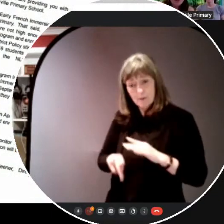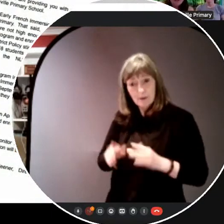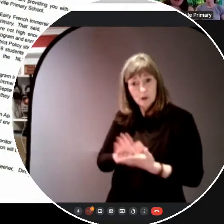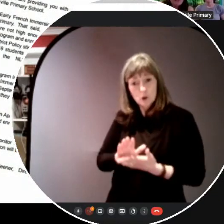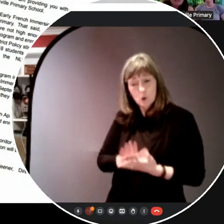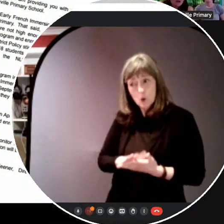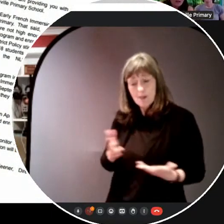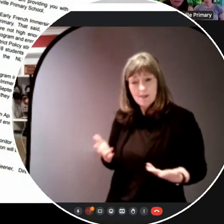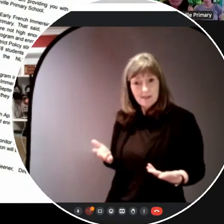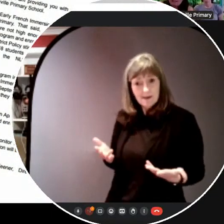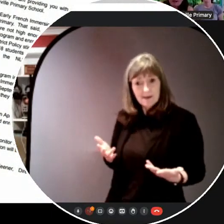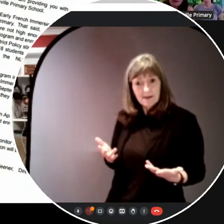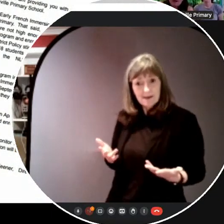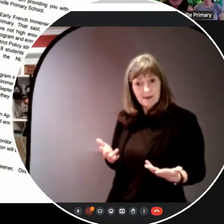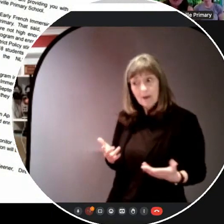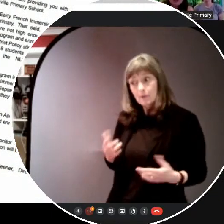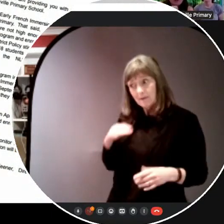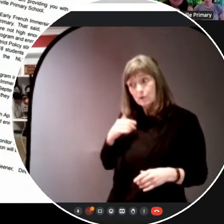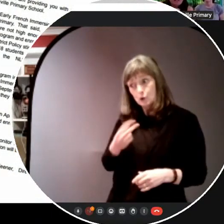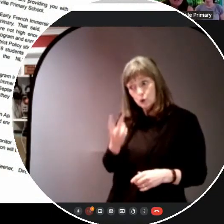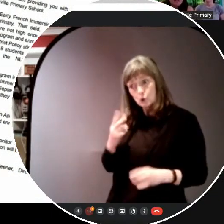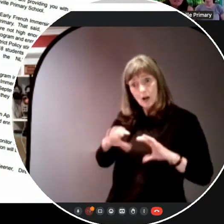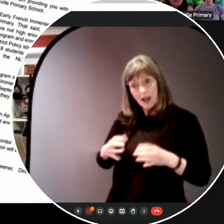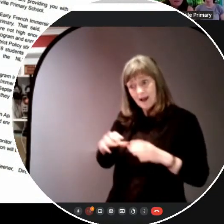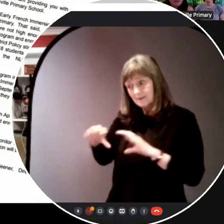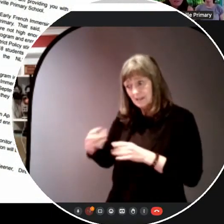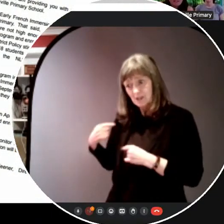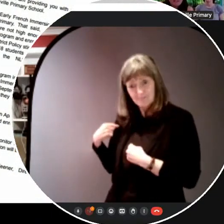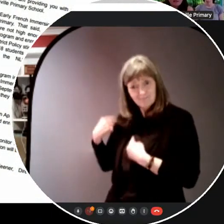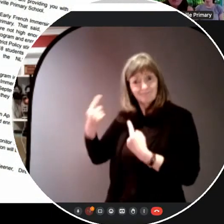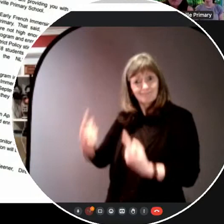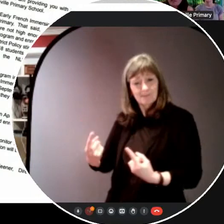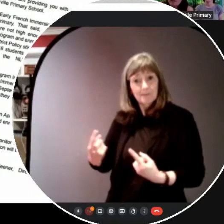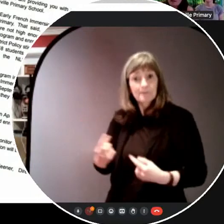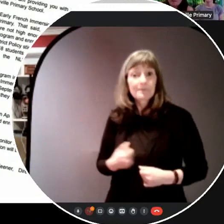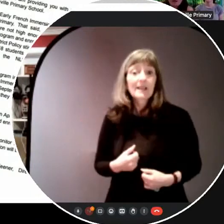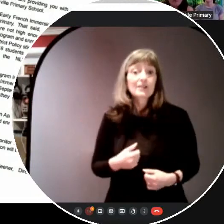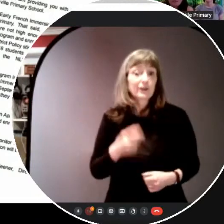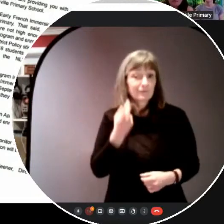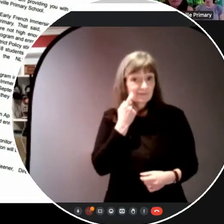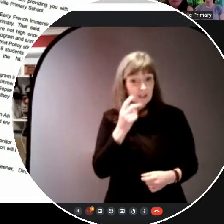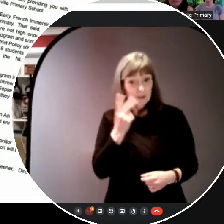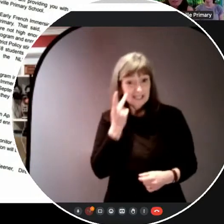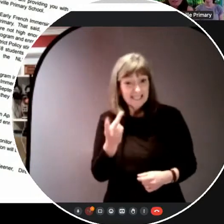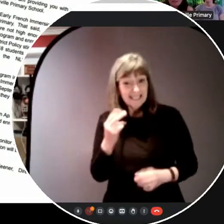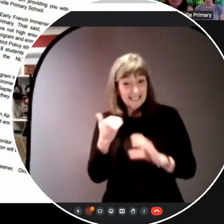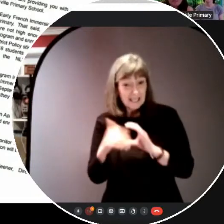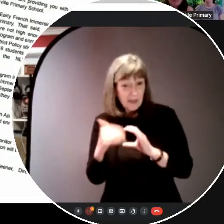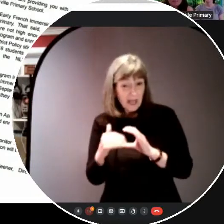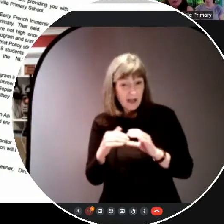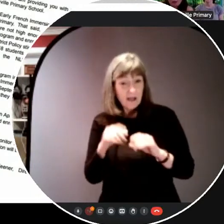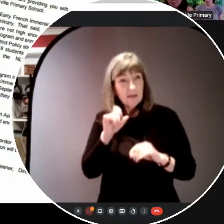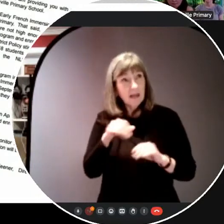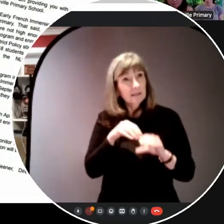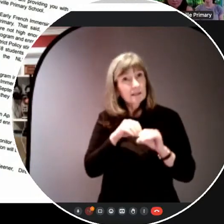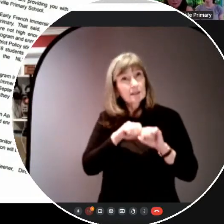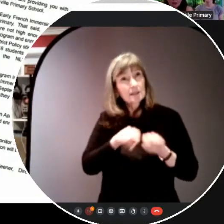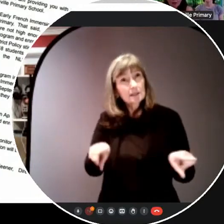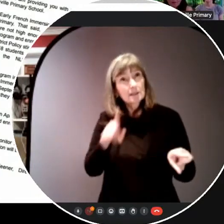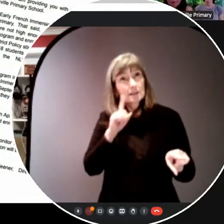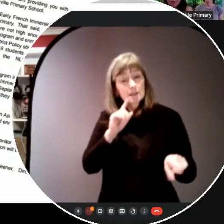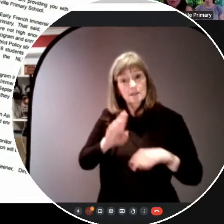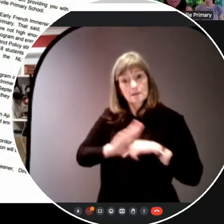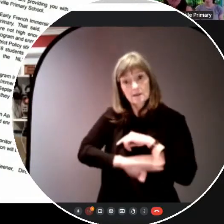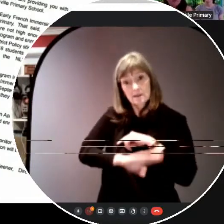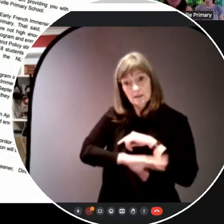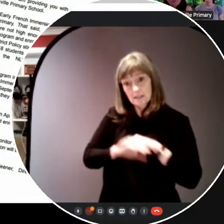So on the left side of your screen, you're going to see an email that was sent out, I believe it was in September